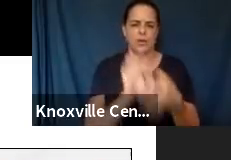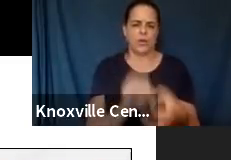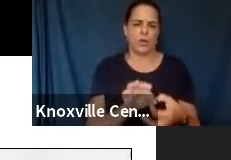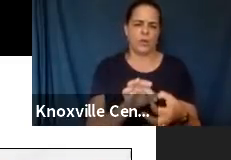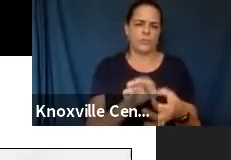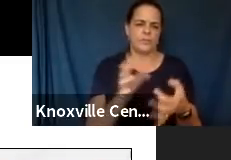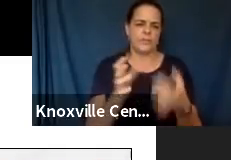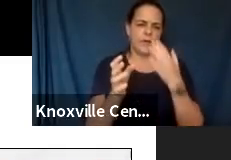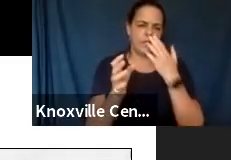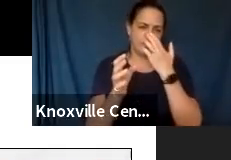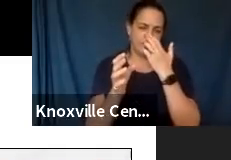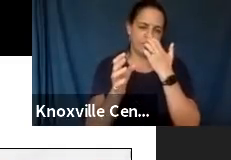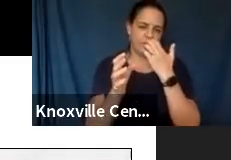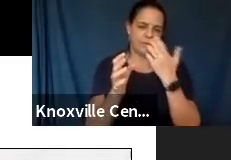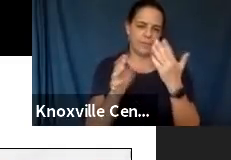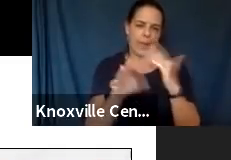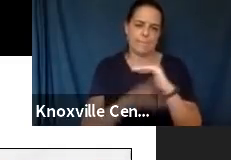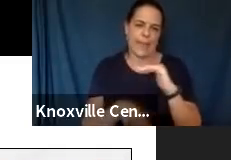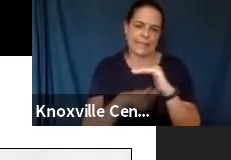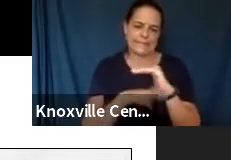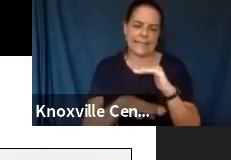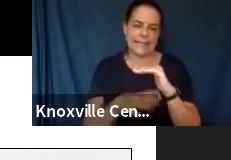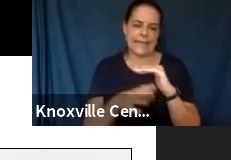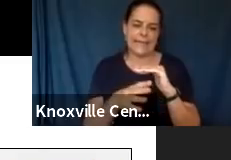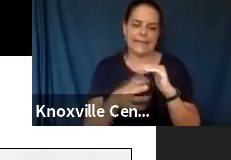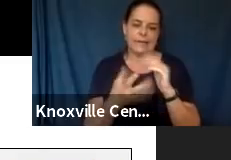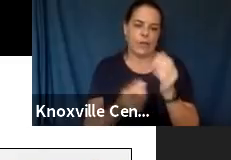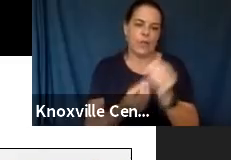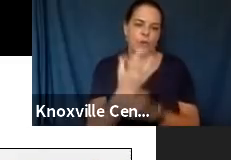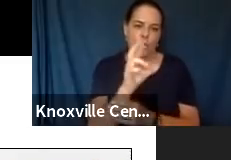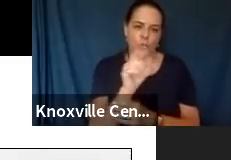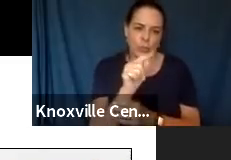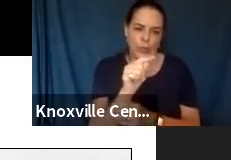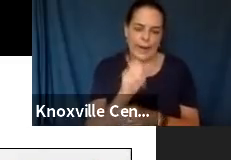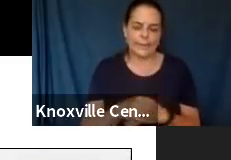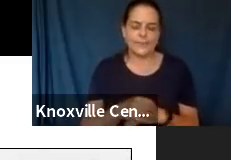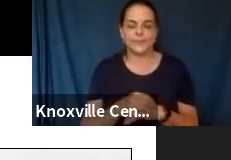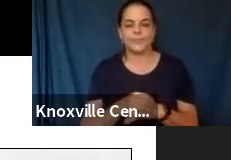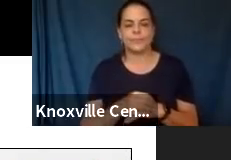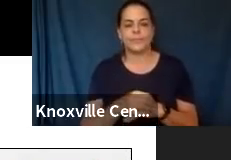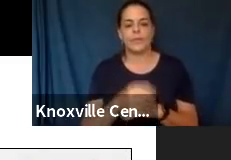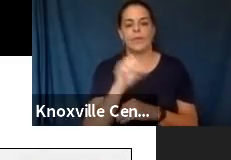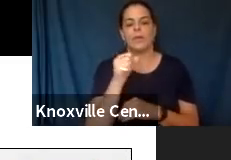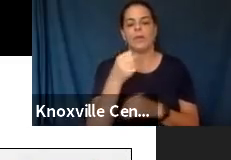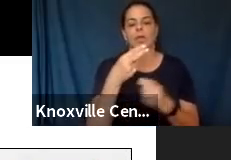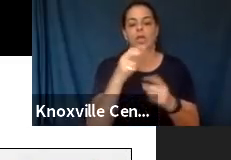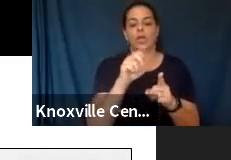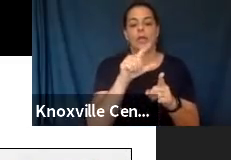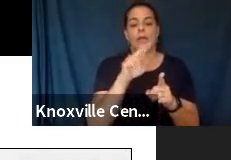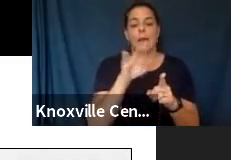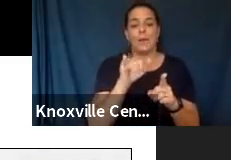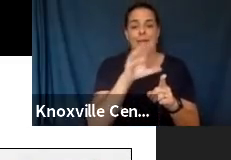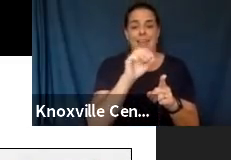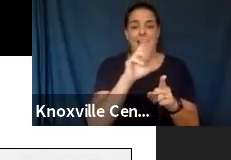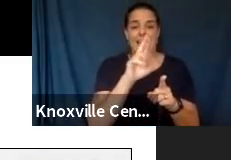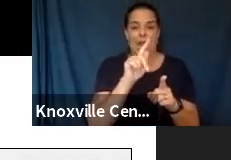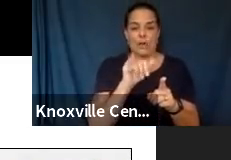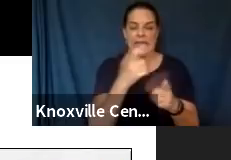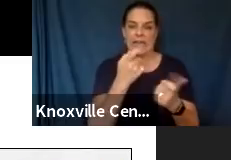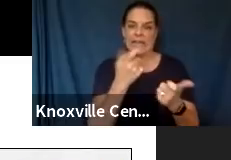of essentially the growth rate. And so Shelby has kind of been a little bit of a